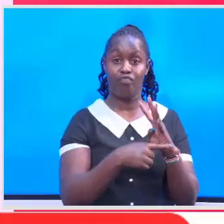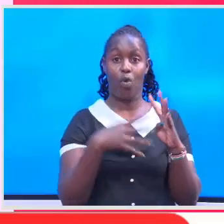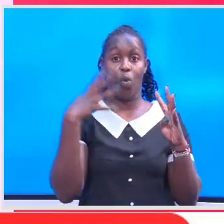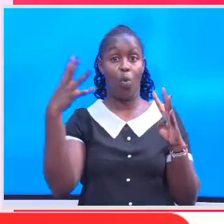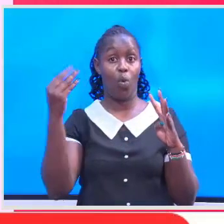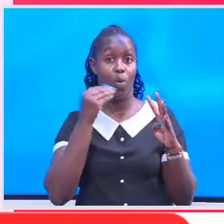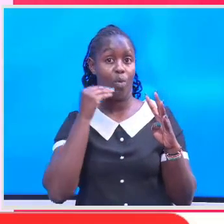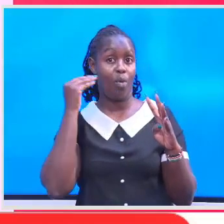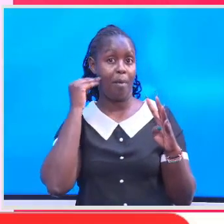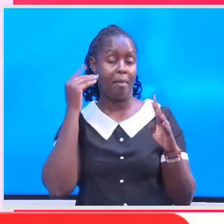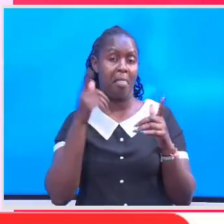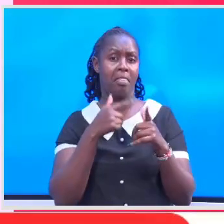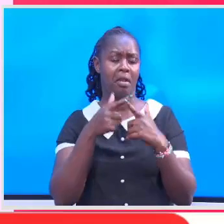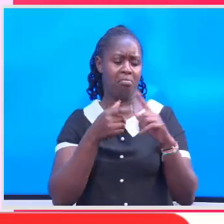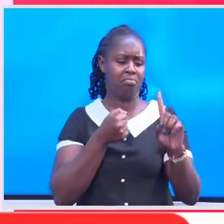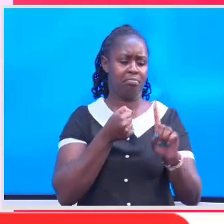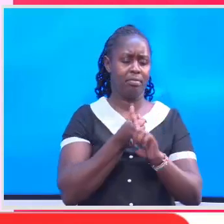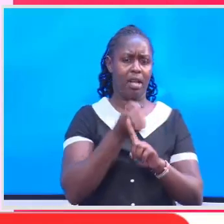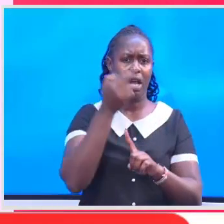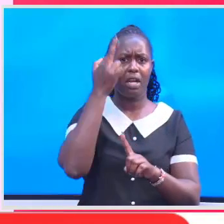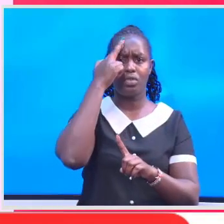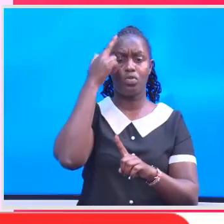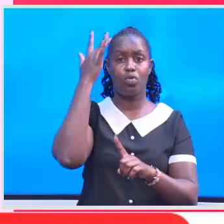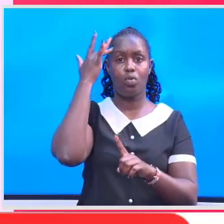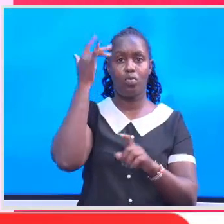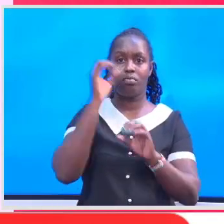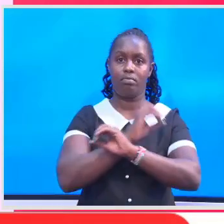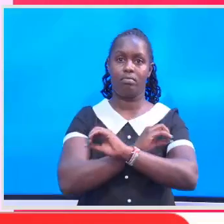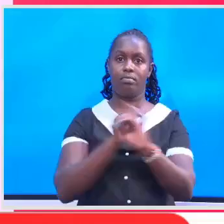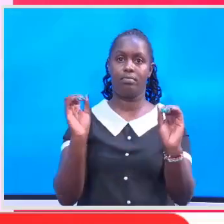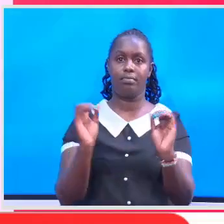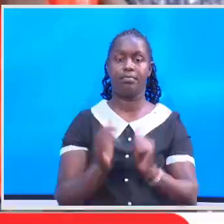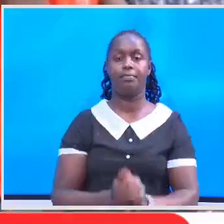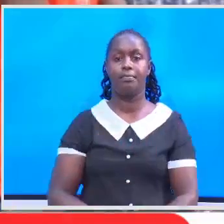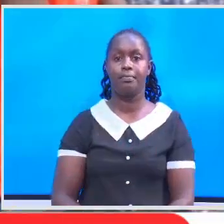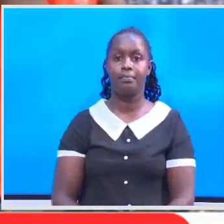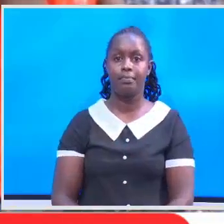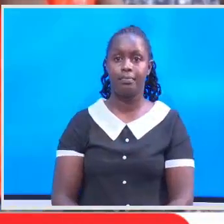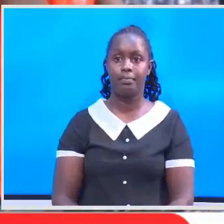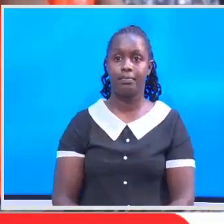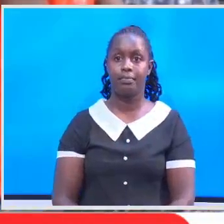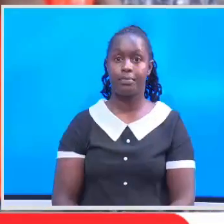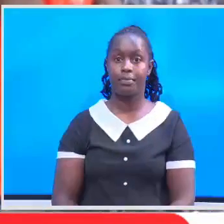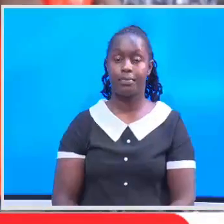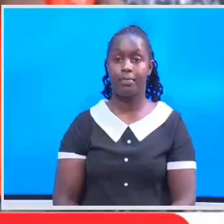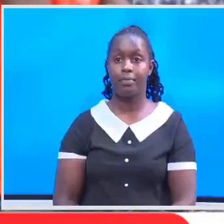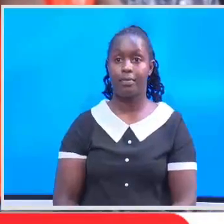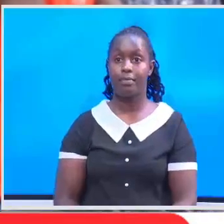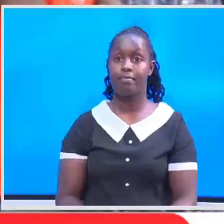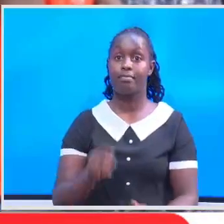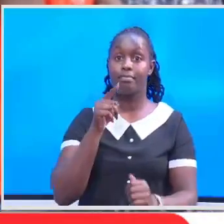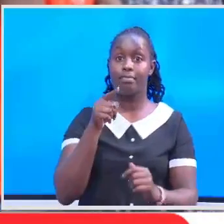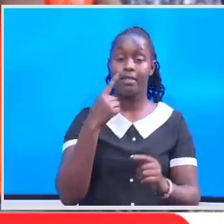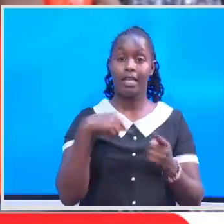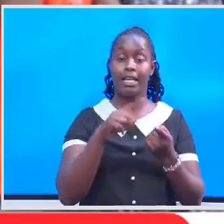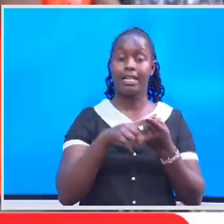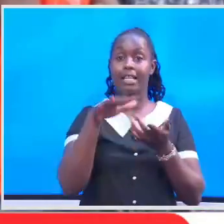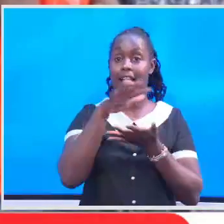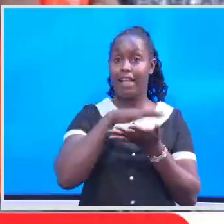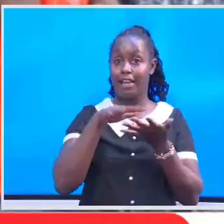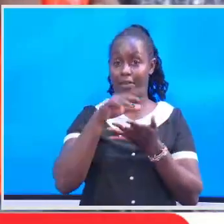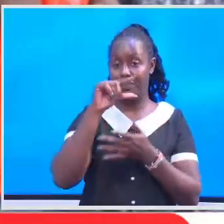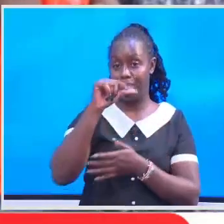attacked for reasons yet to be established. Eric Matika tells us more. A cloud of sadness enveloped Ngorongo area Gatundu